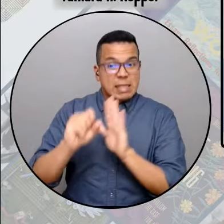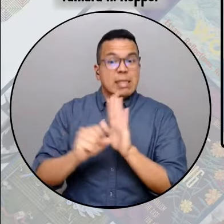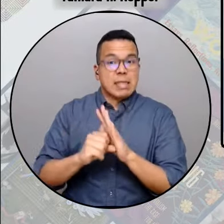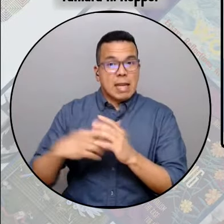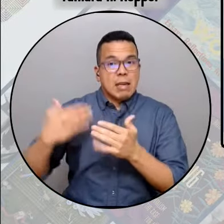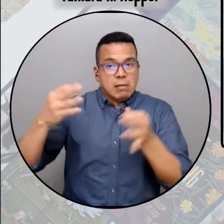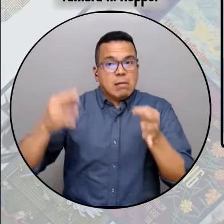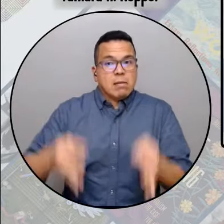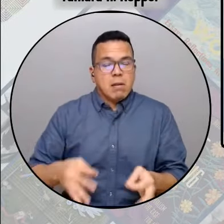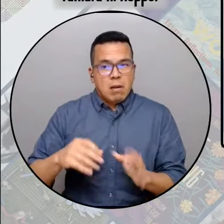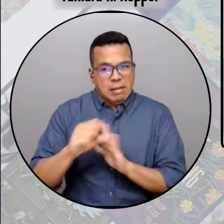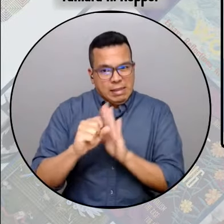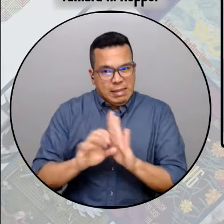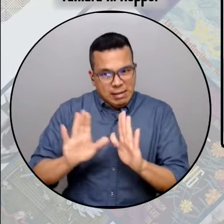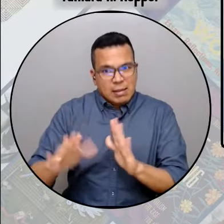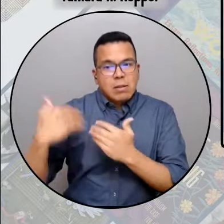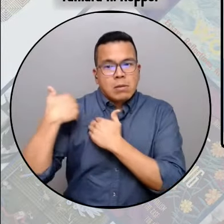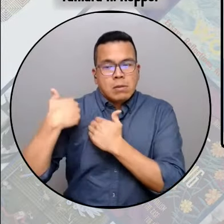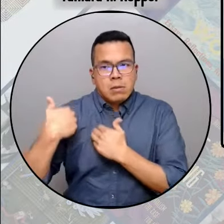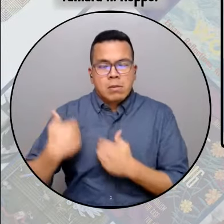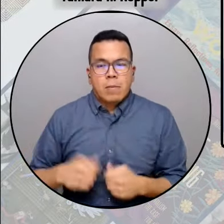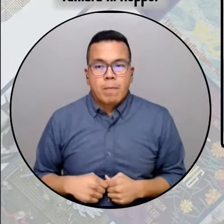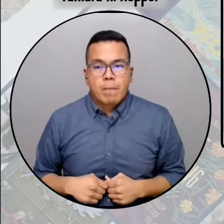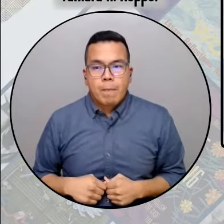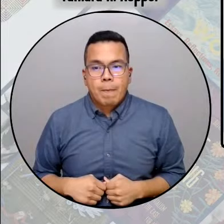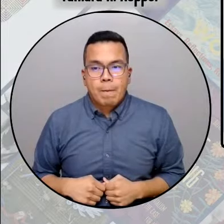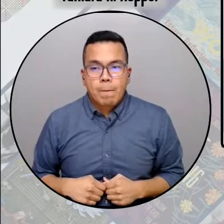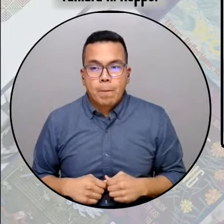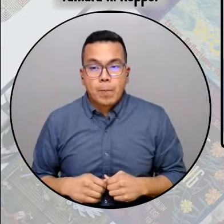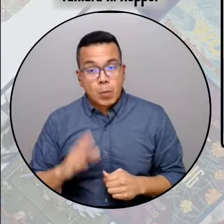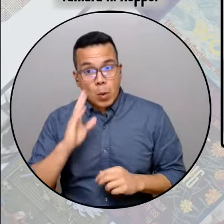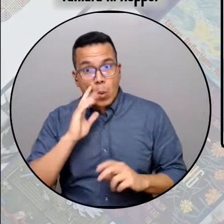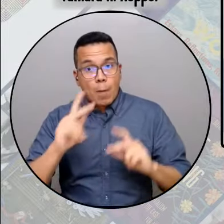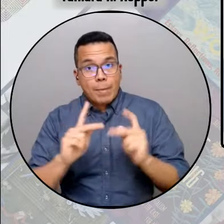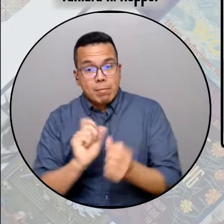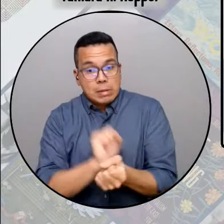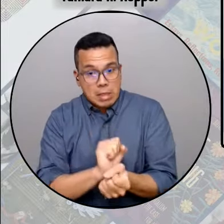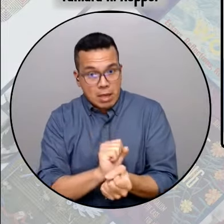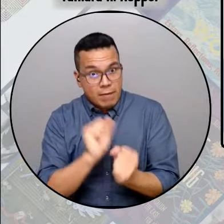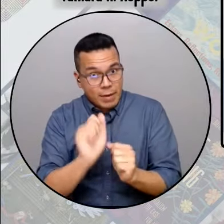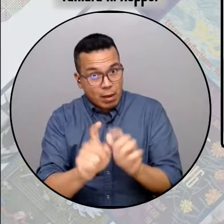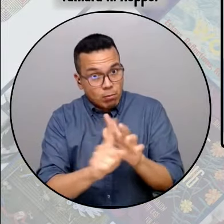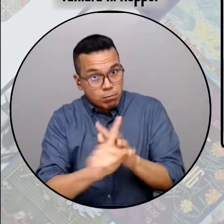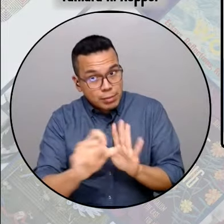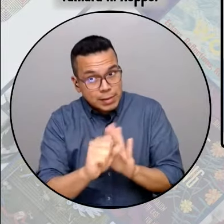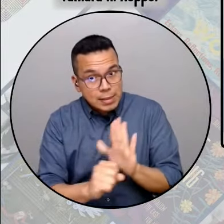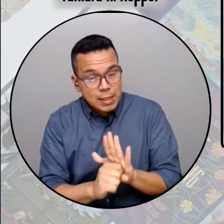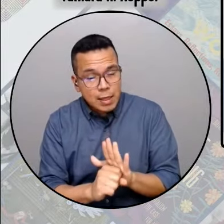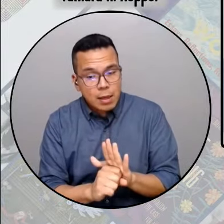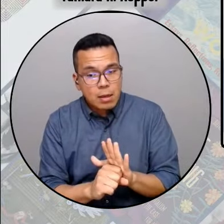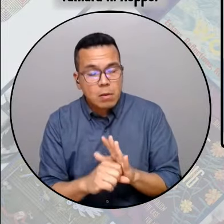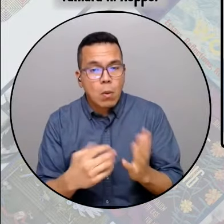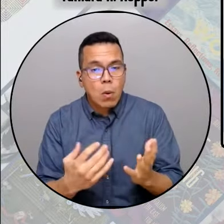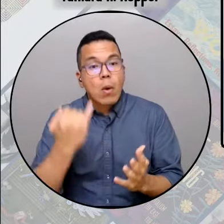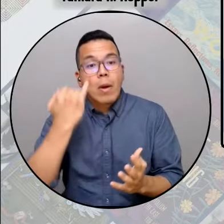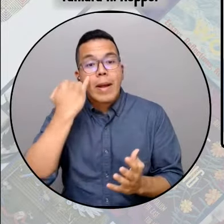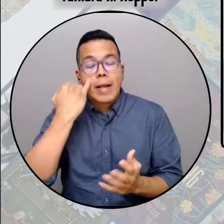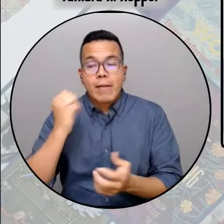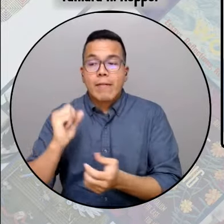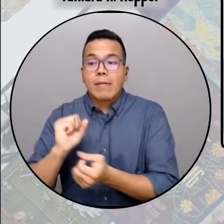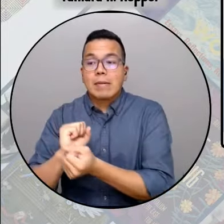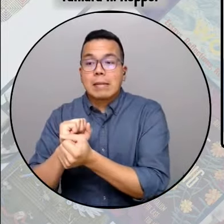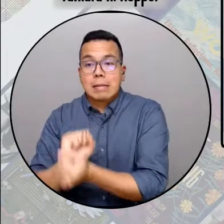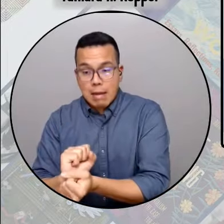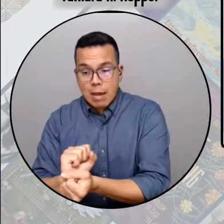enslaved people be able to flee to that state? Does citizenship of formerly enslaved people or Black people? Does